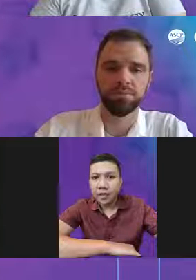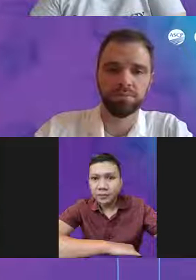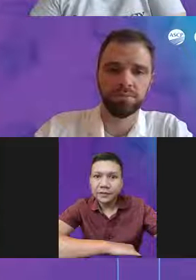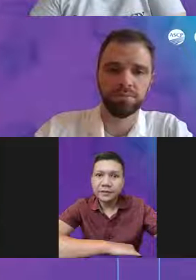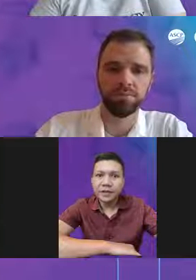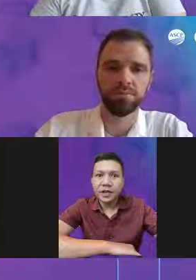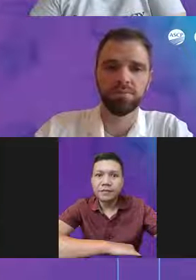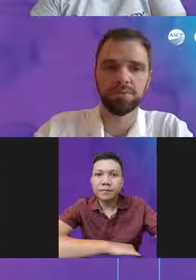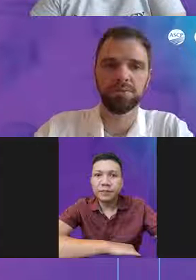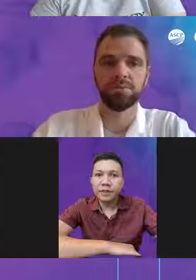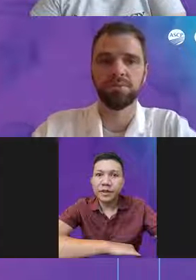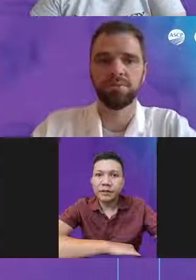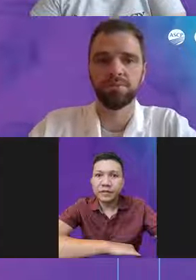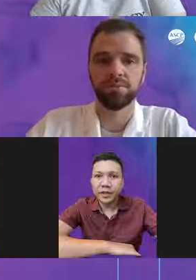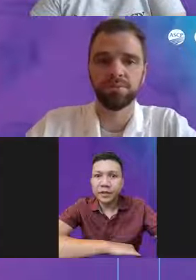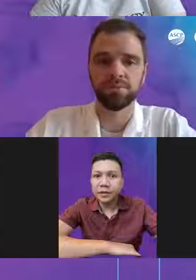getting clumped,